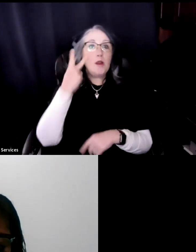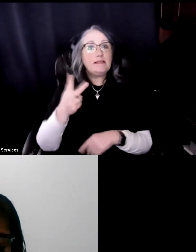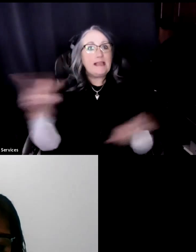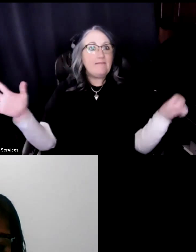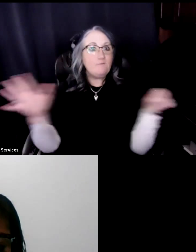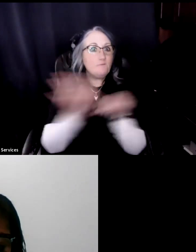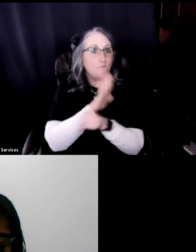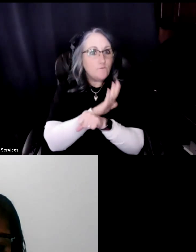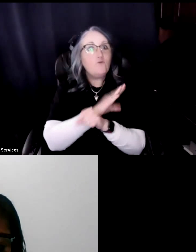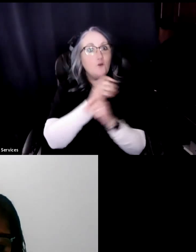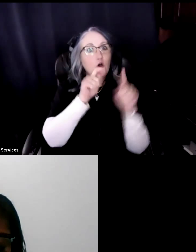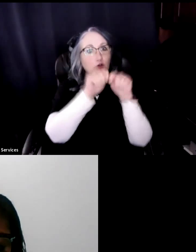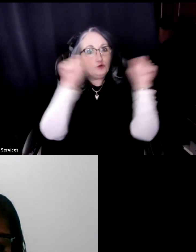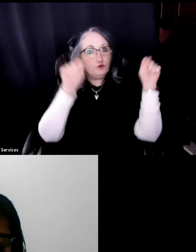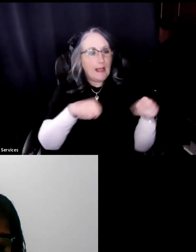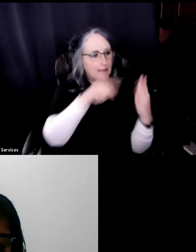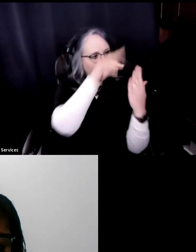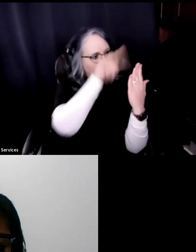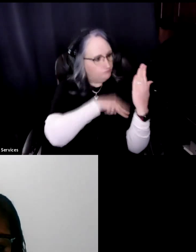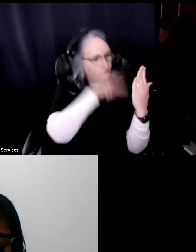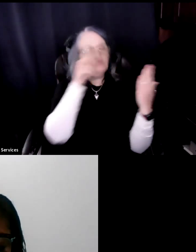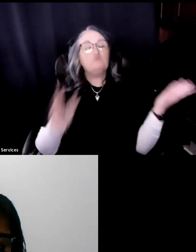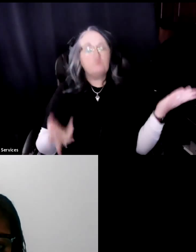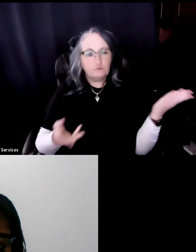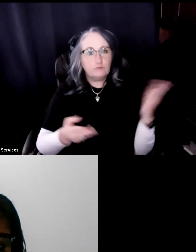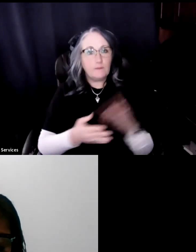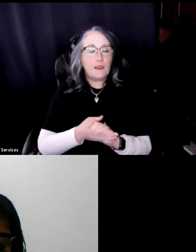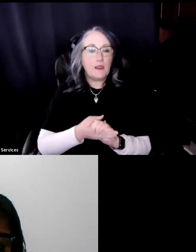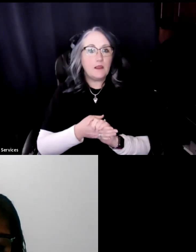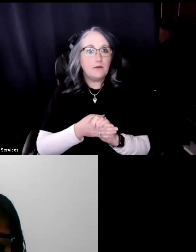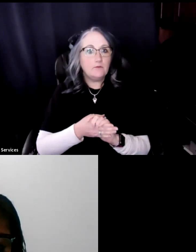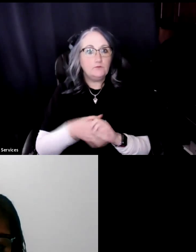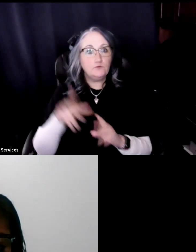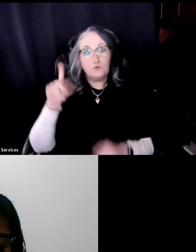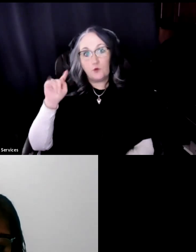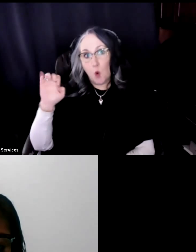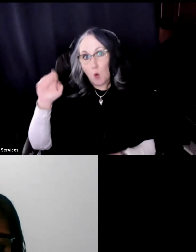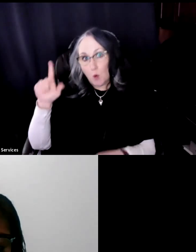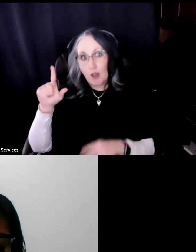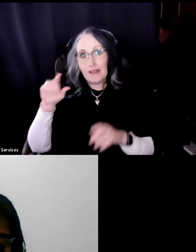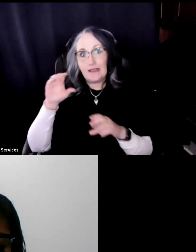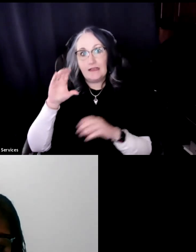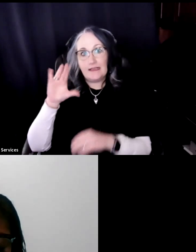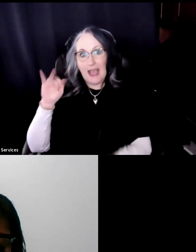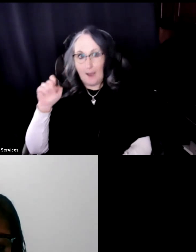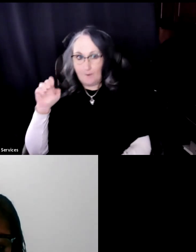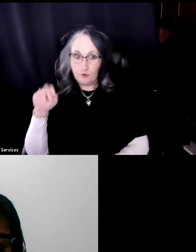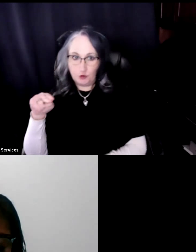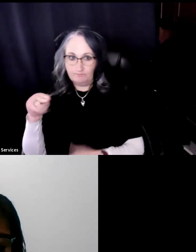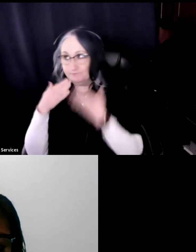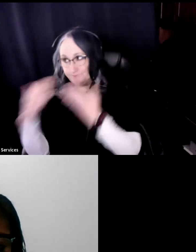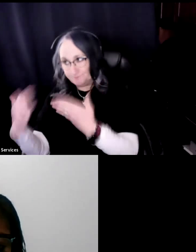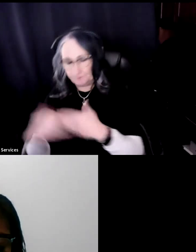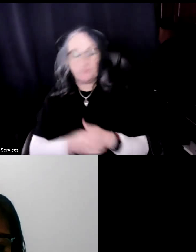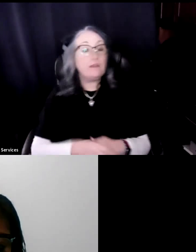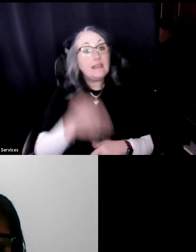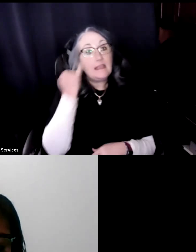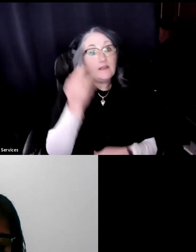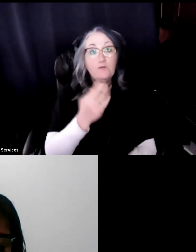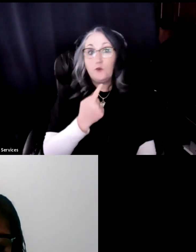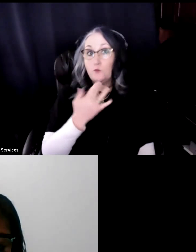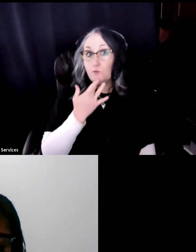captions, courtesy of Total Caption. If you prefer to look at the captions in a different way, if you